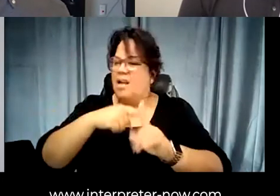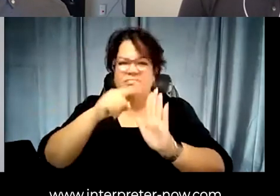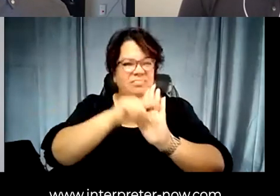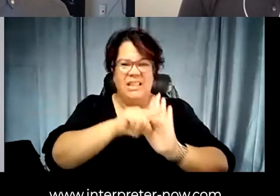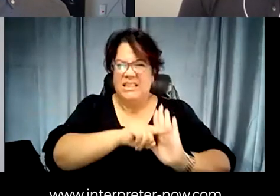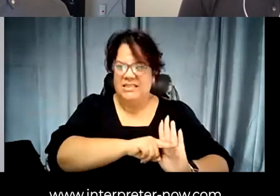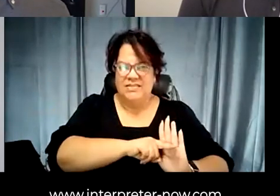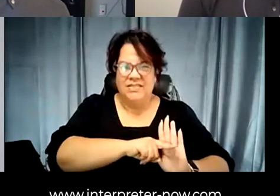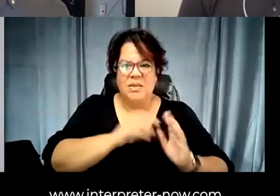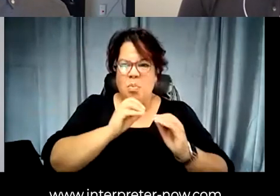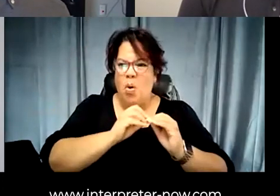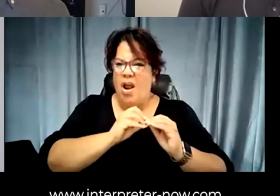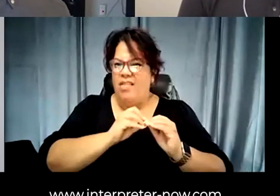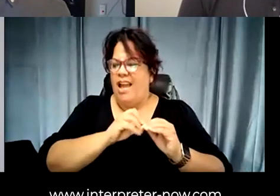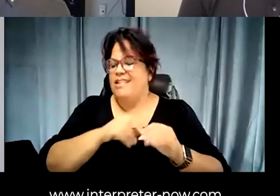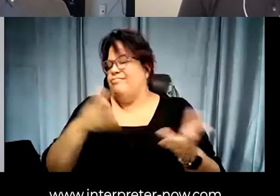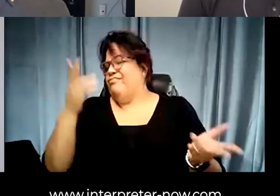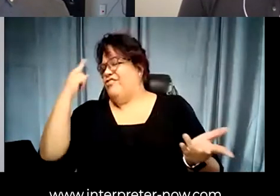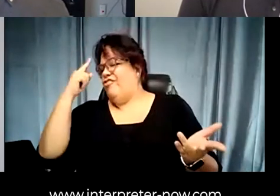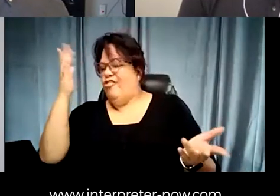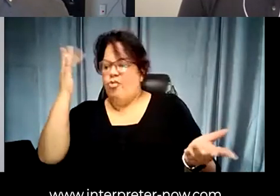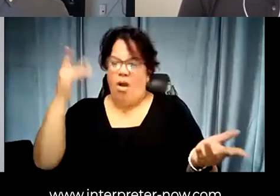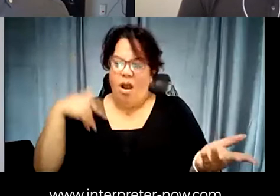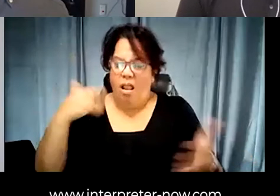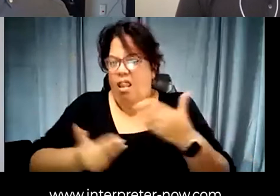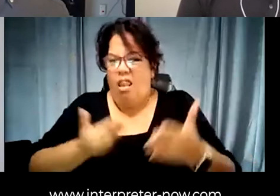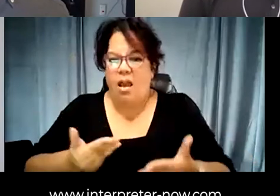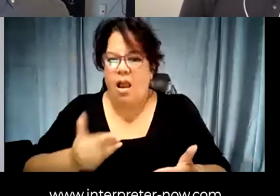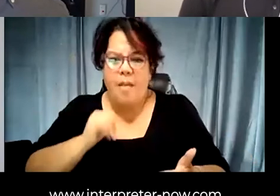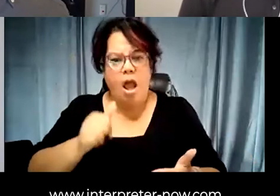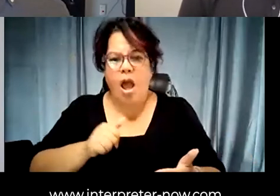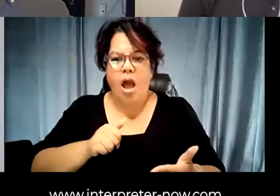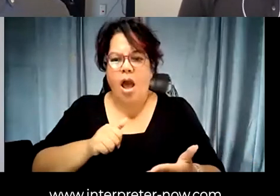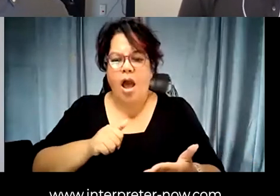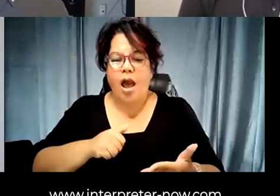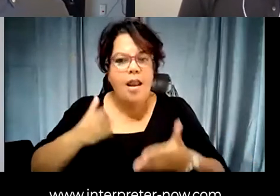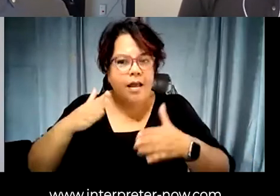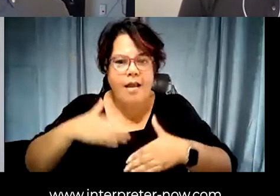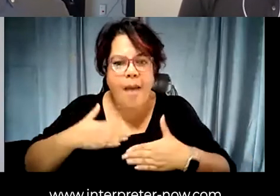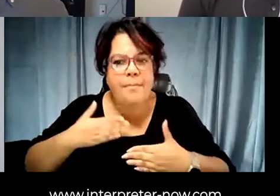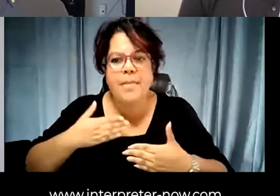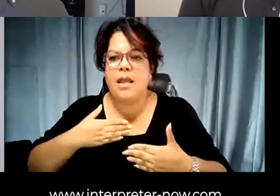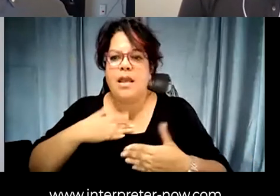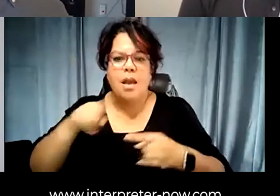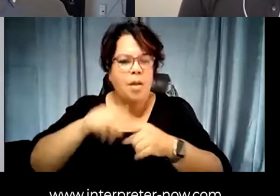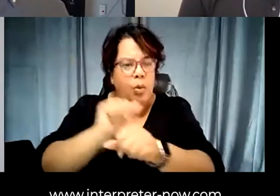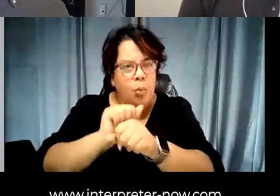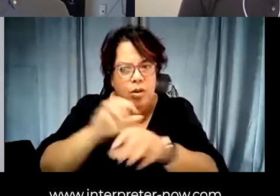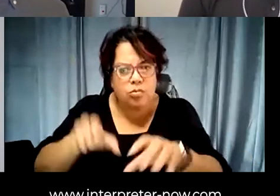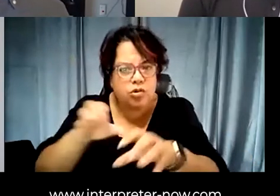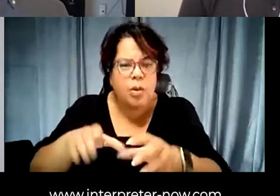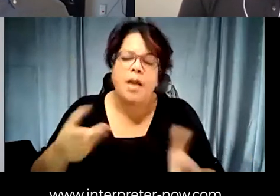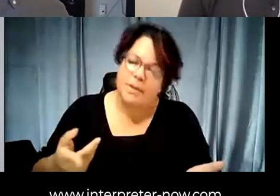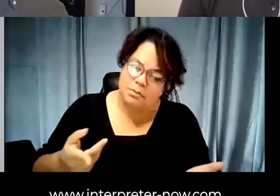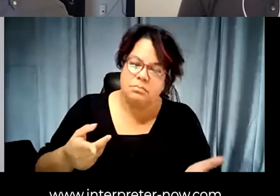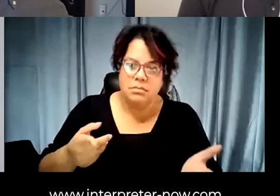bit of the cynic. I started not being upbeat about the work I was doing. I mean, certainly I've always, you know, every now and then you